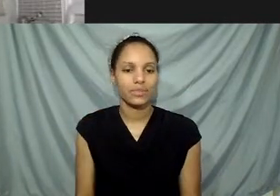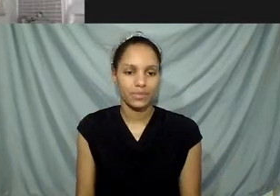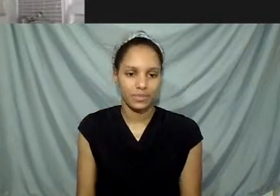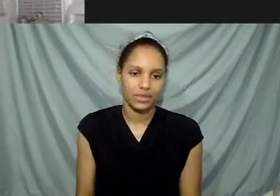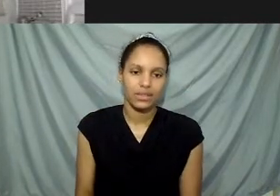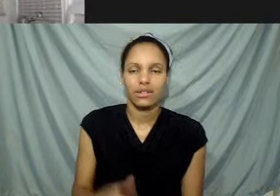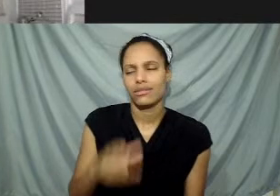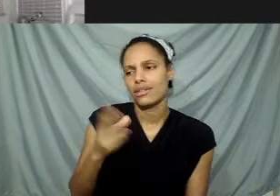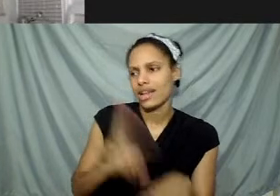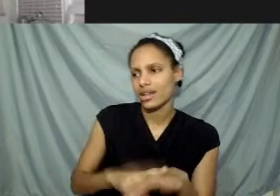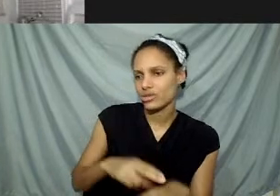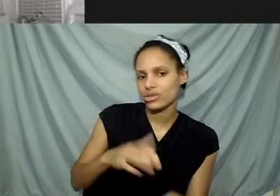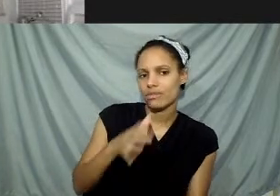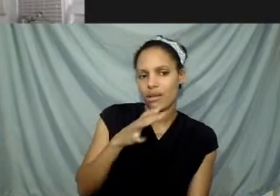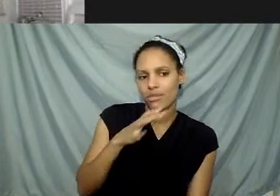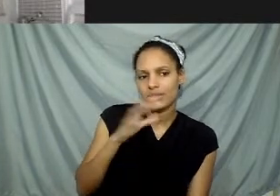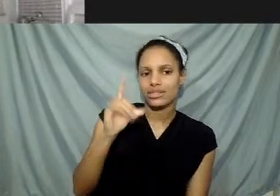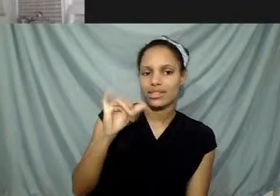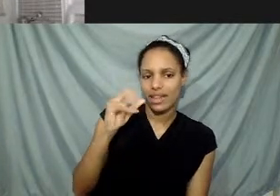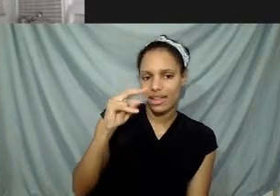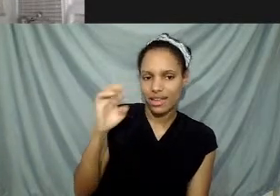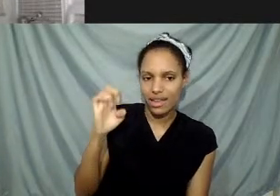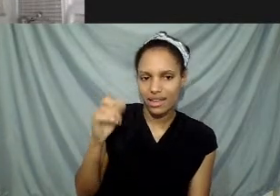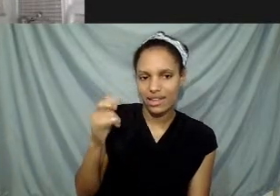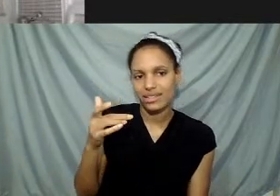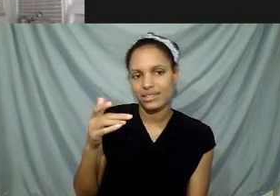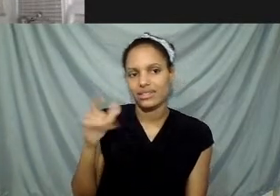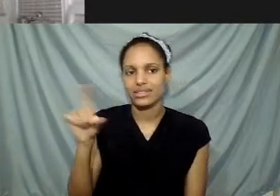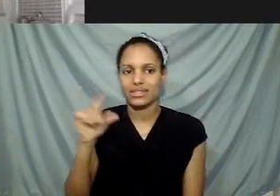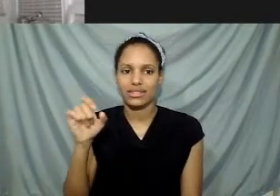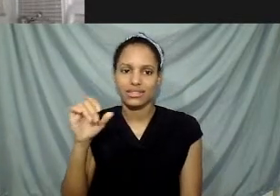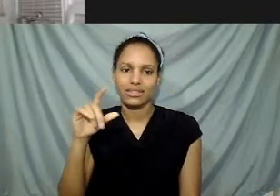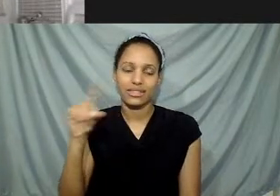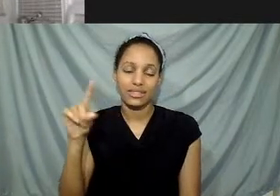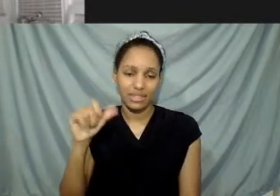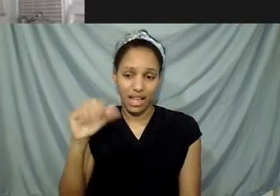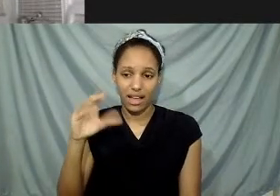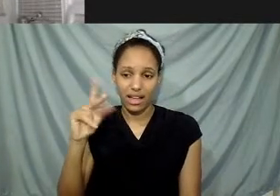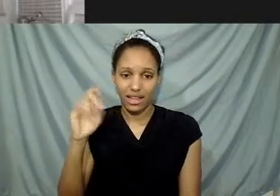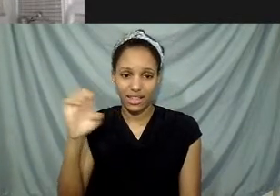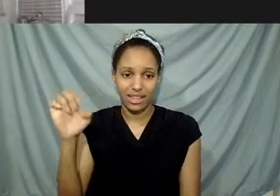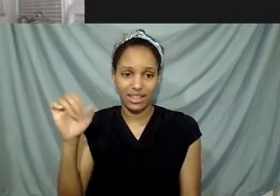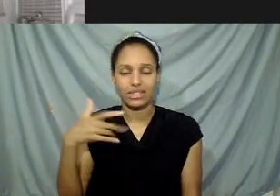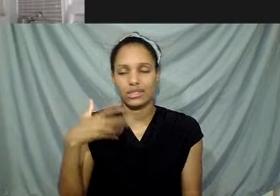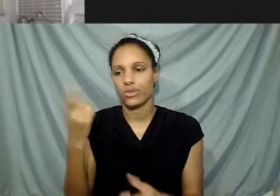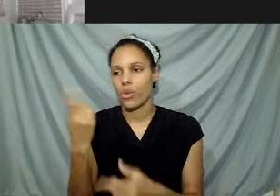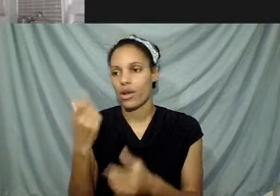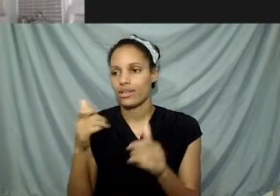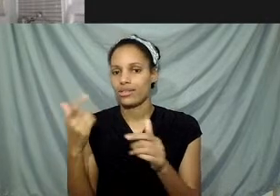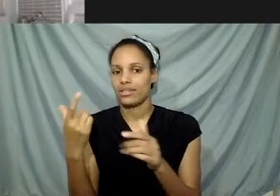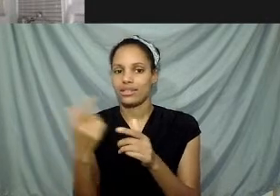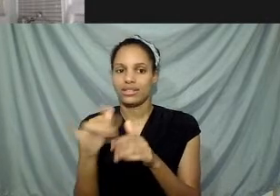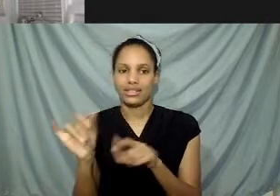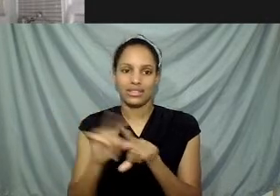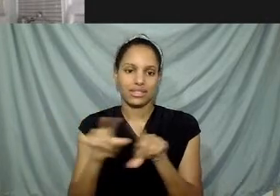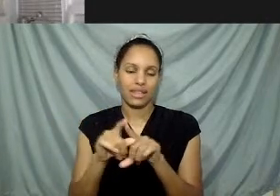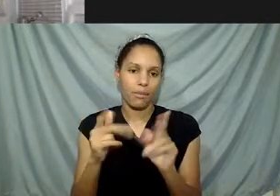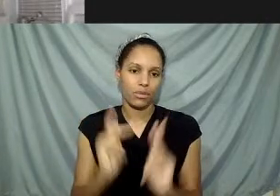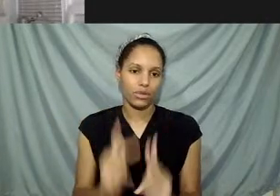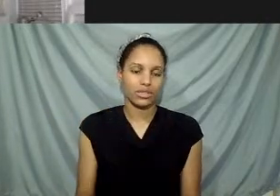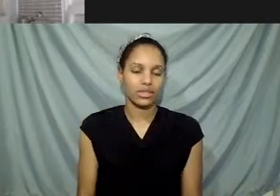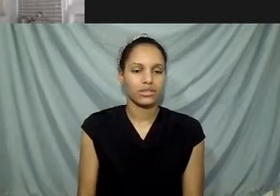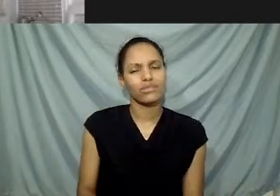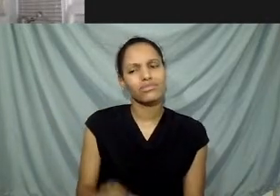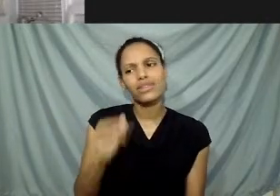and Zaki, one and the same. Oh, Iega. Quick shout out. I'm gonna say a